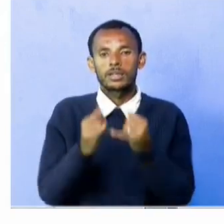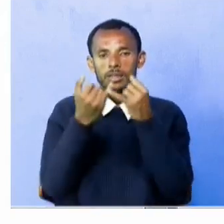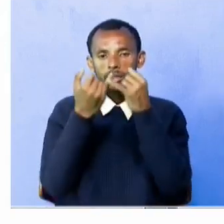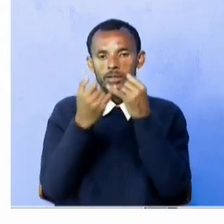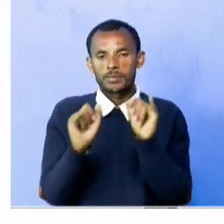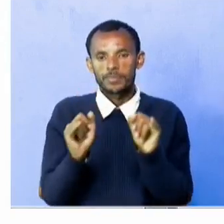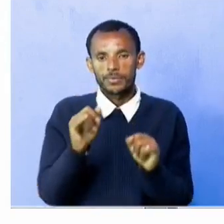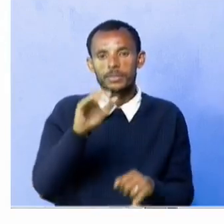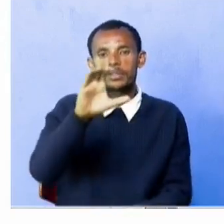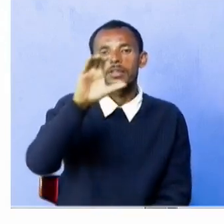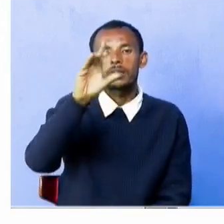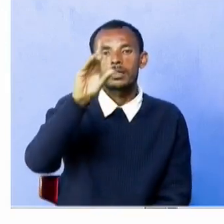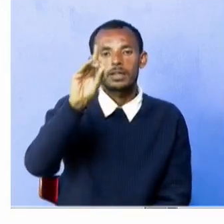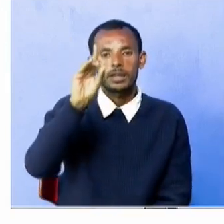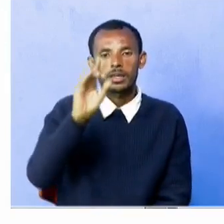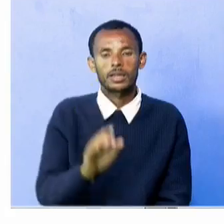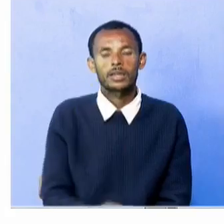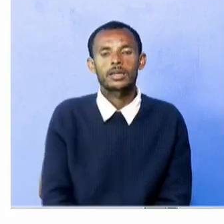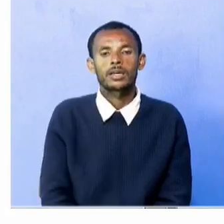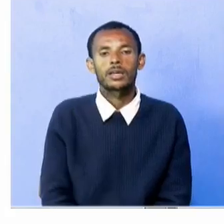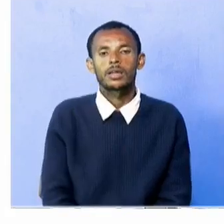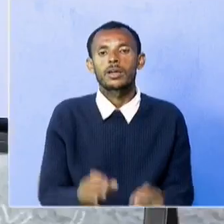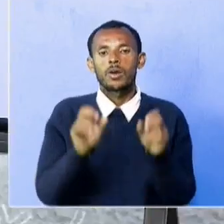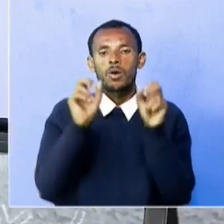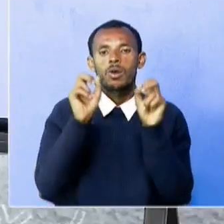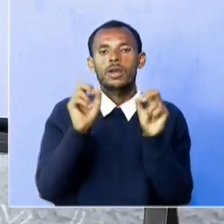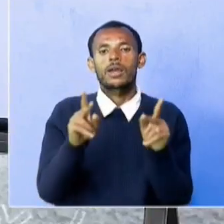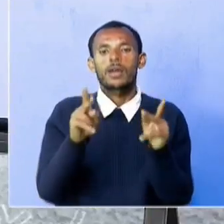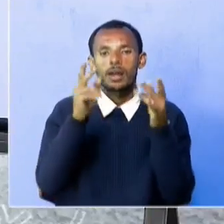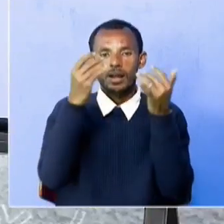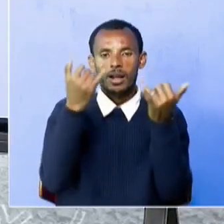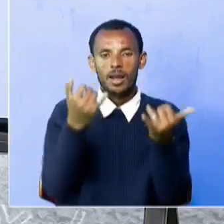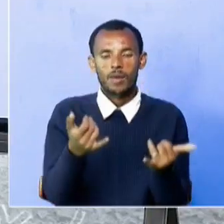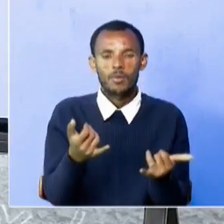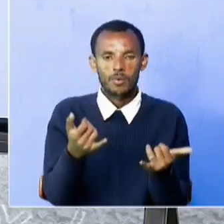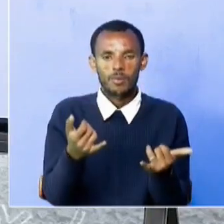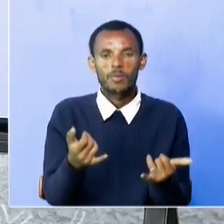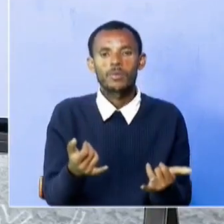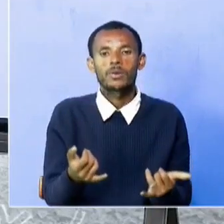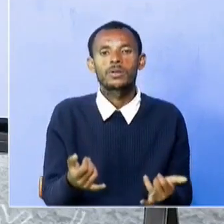by CD. Okay, now